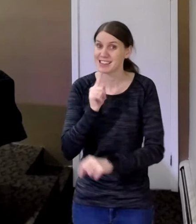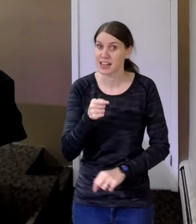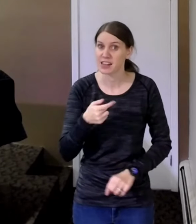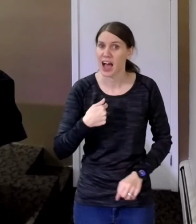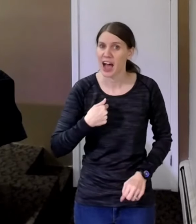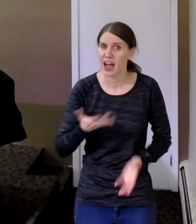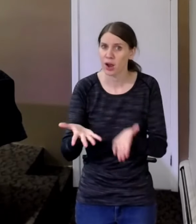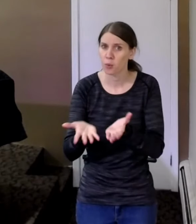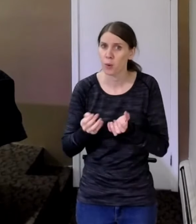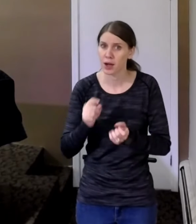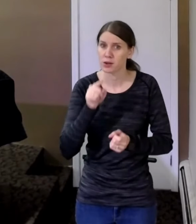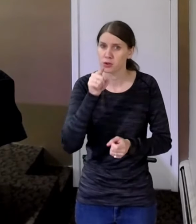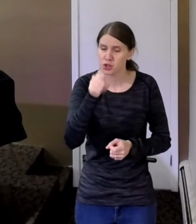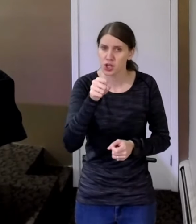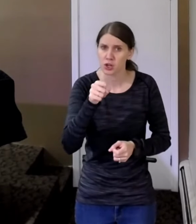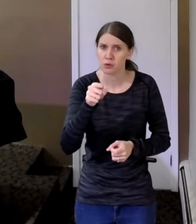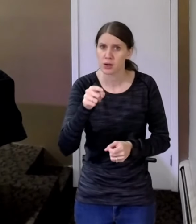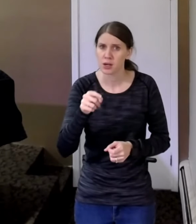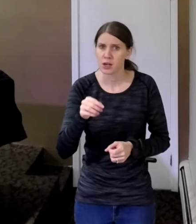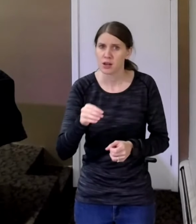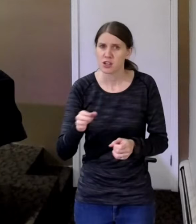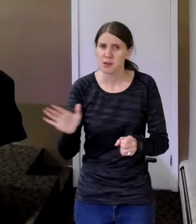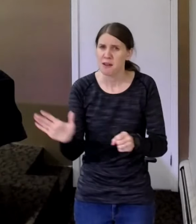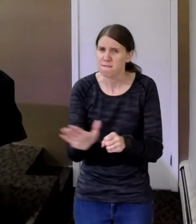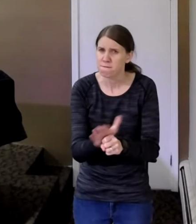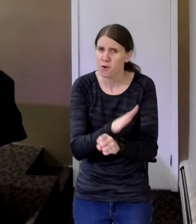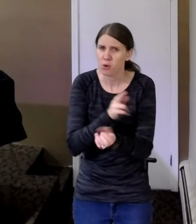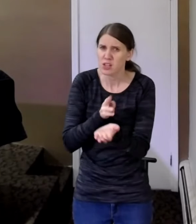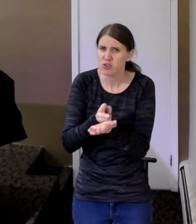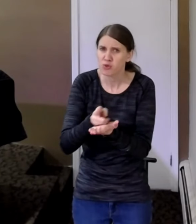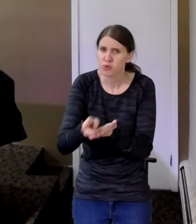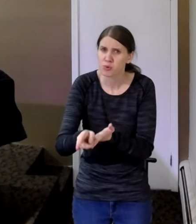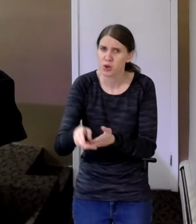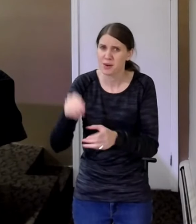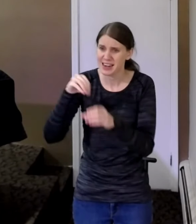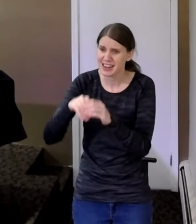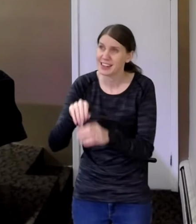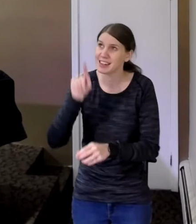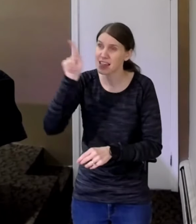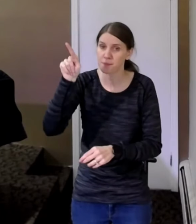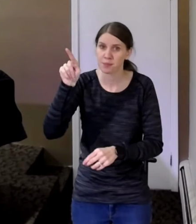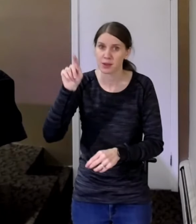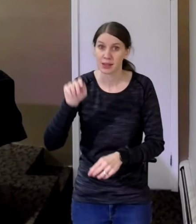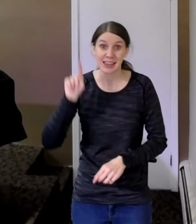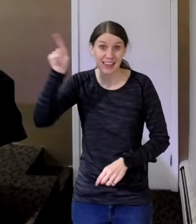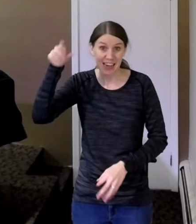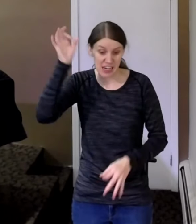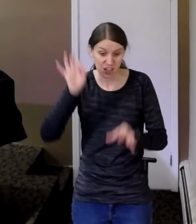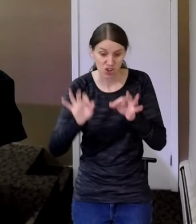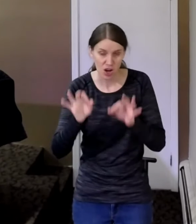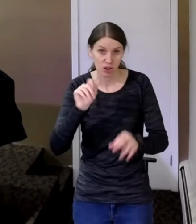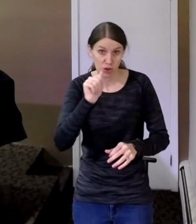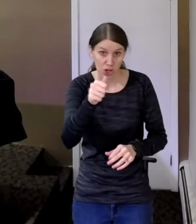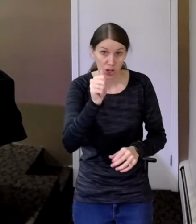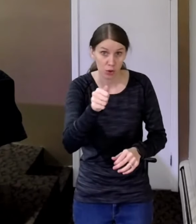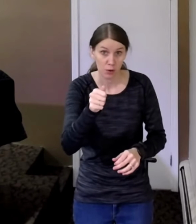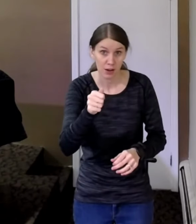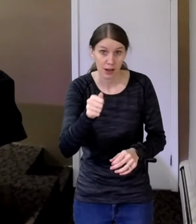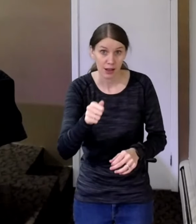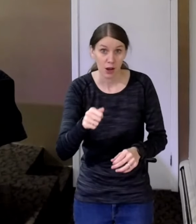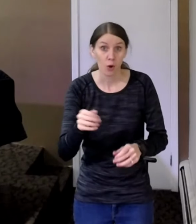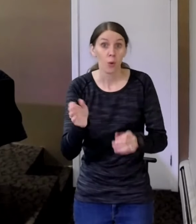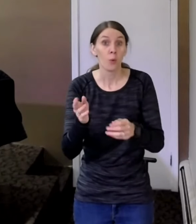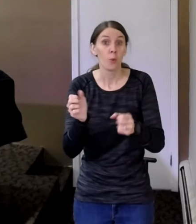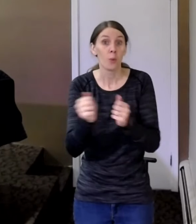want you to be so true to me that when I judge you, I'm going to judge you on your faithfulness. I'm going to judge